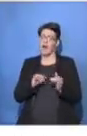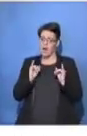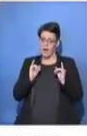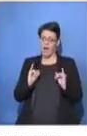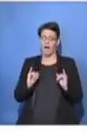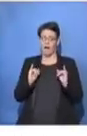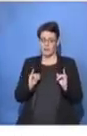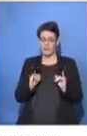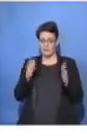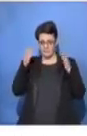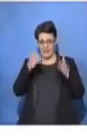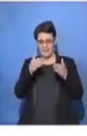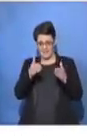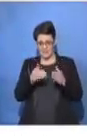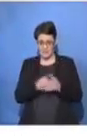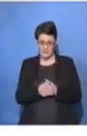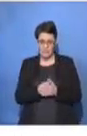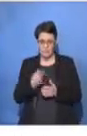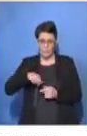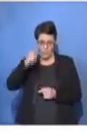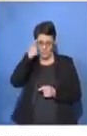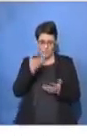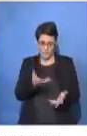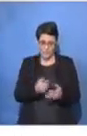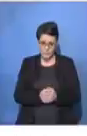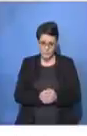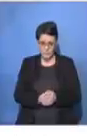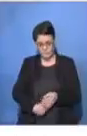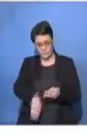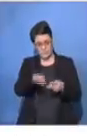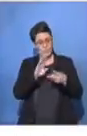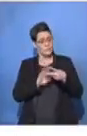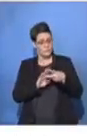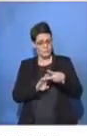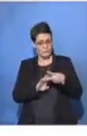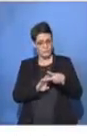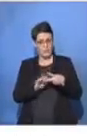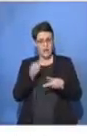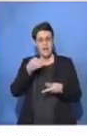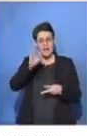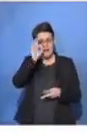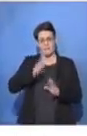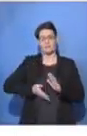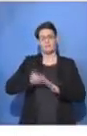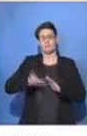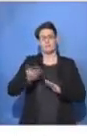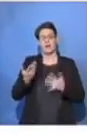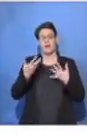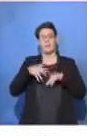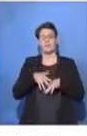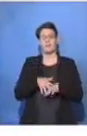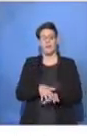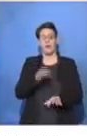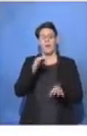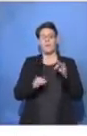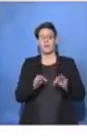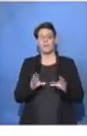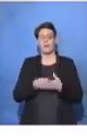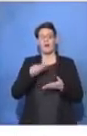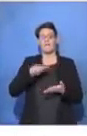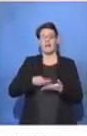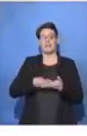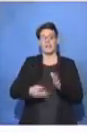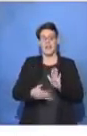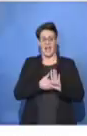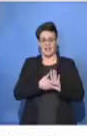urgent attention in our view. 2, the government should expedite the implementation of the Political Party Funding